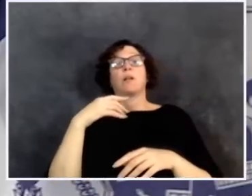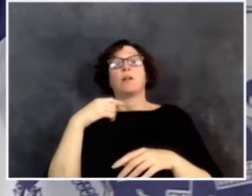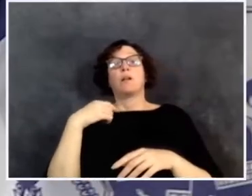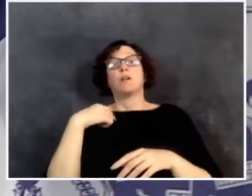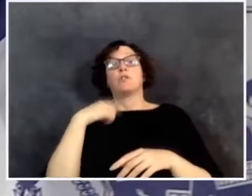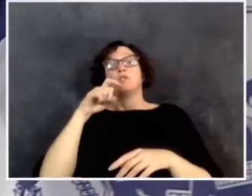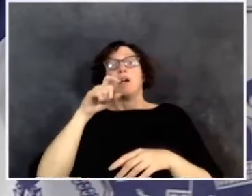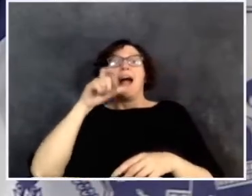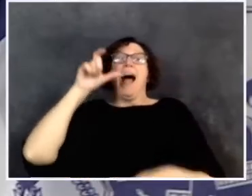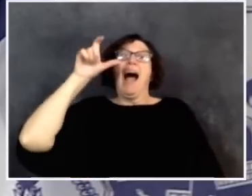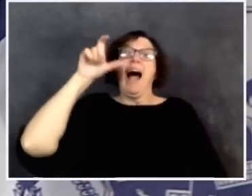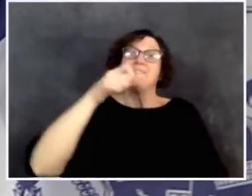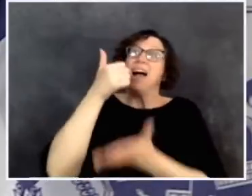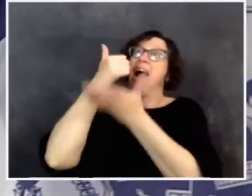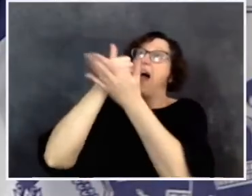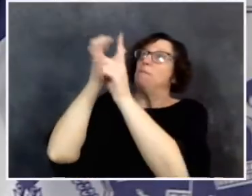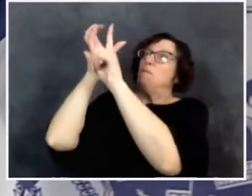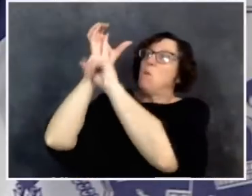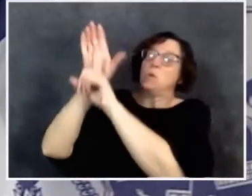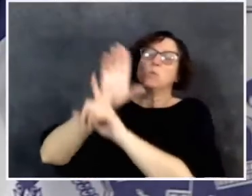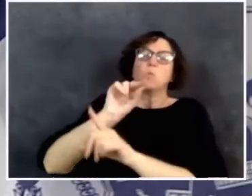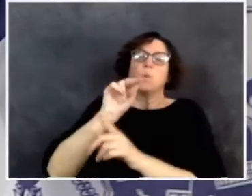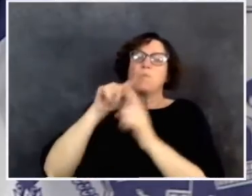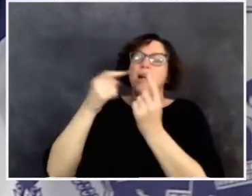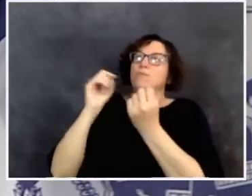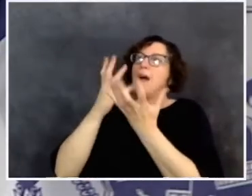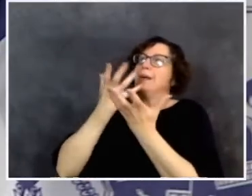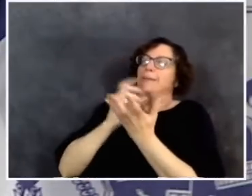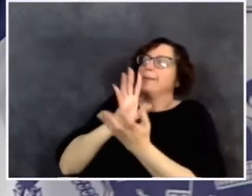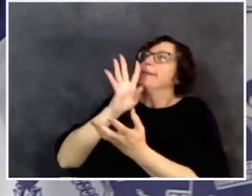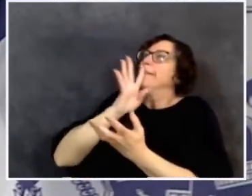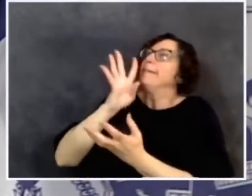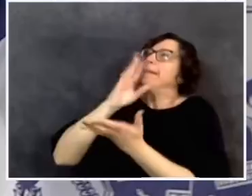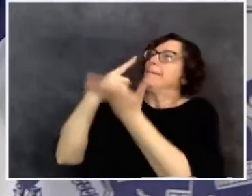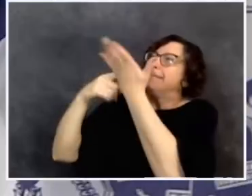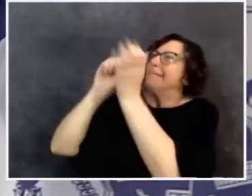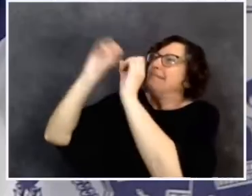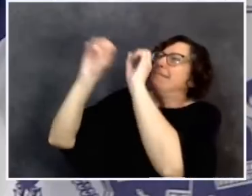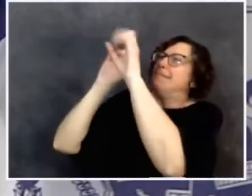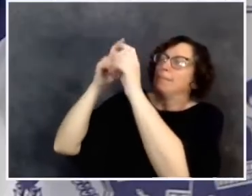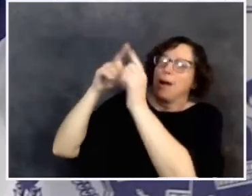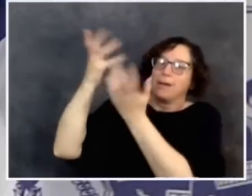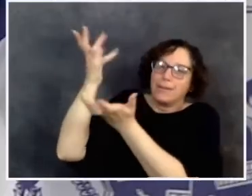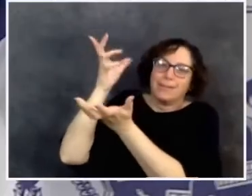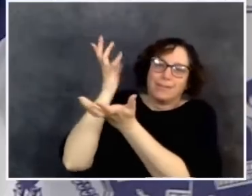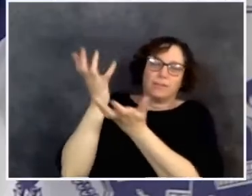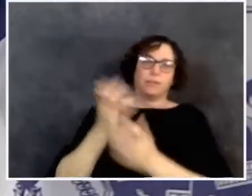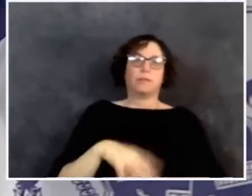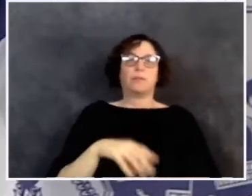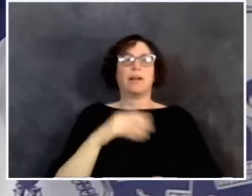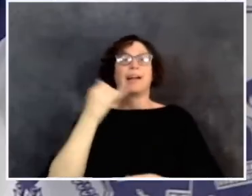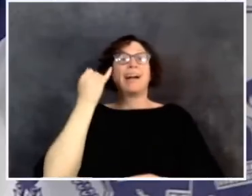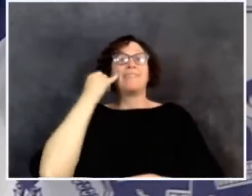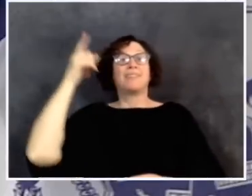airline industry, they could certainly do more for the nation's largest city to get us back on our feet. We're the economic leader of the